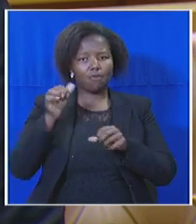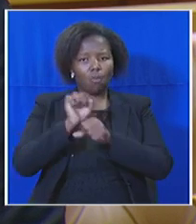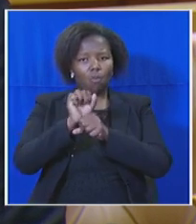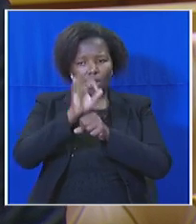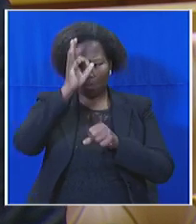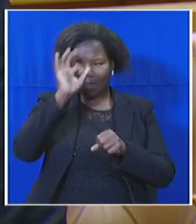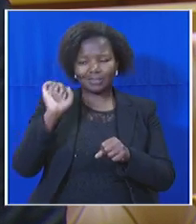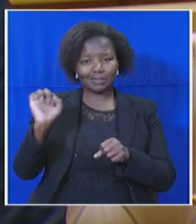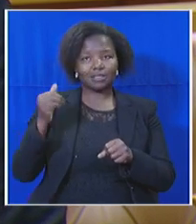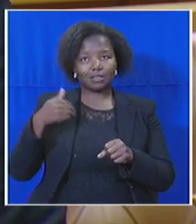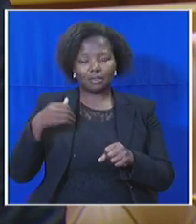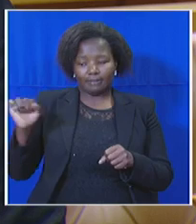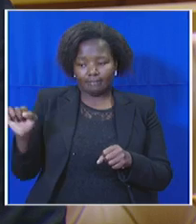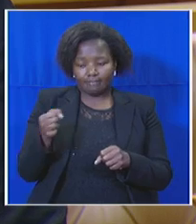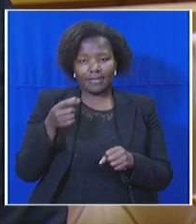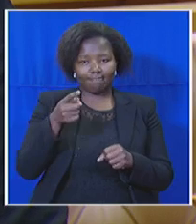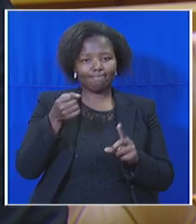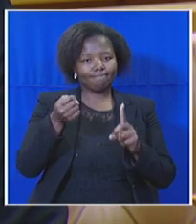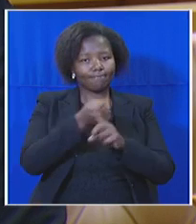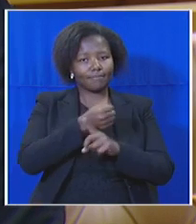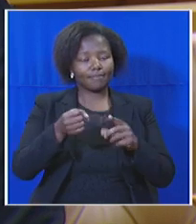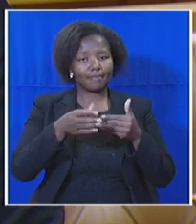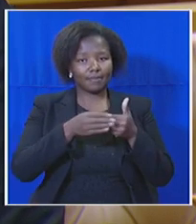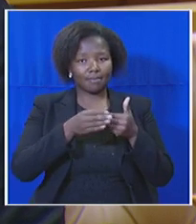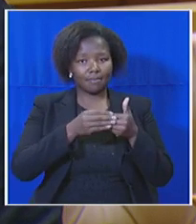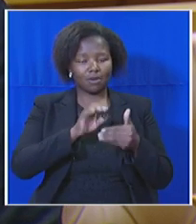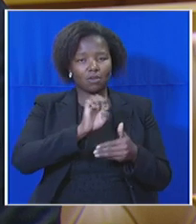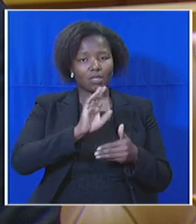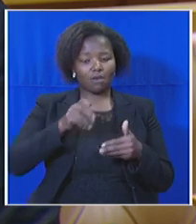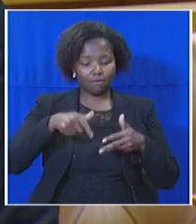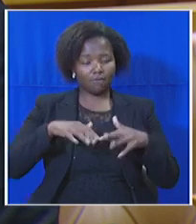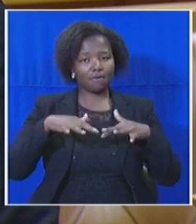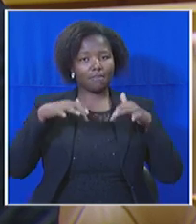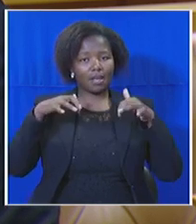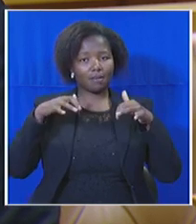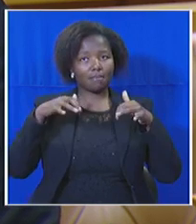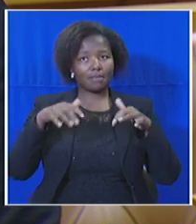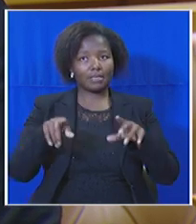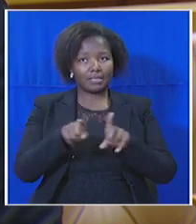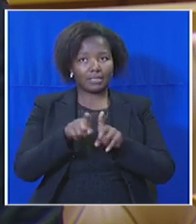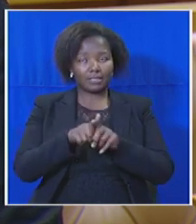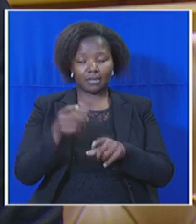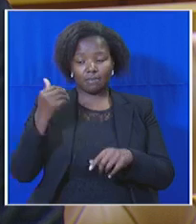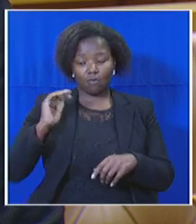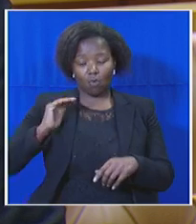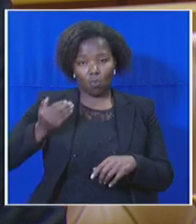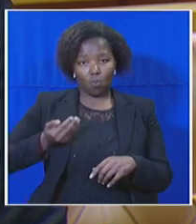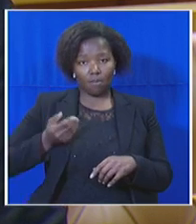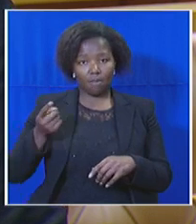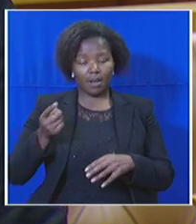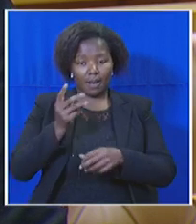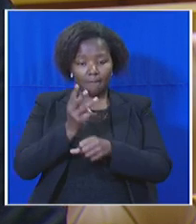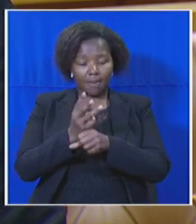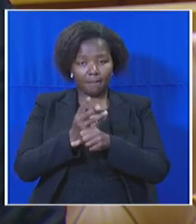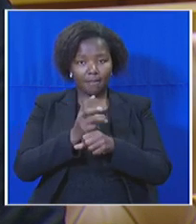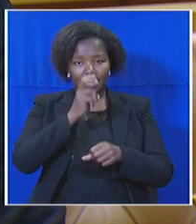appointed illegally to assault members of the EFF in Parliament, who physically assaulted a female, a mother, a sister,